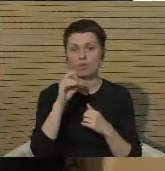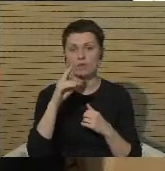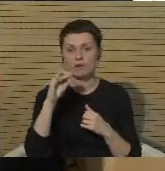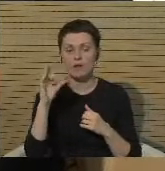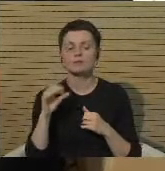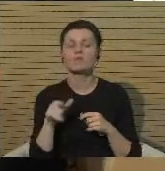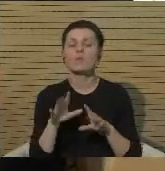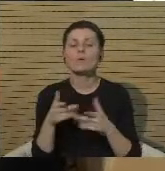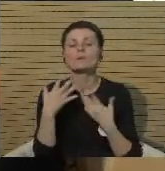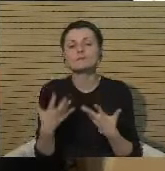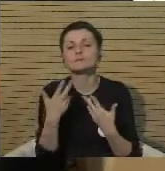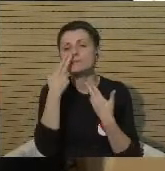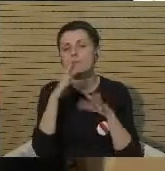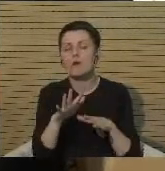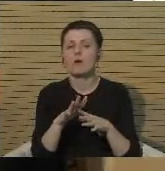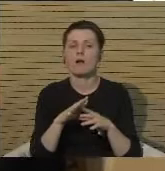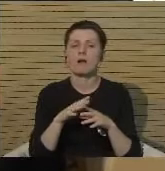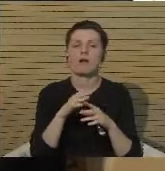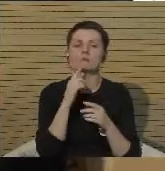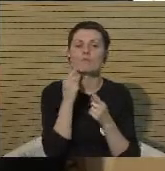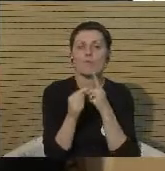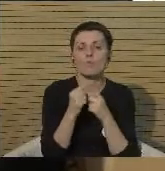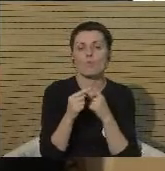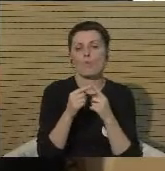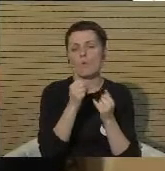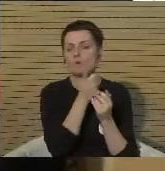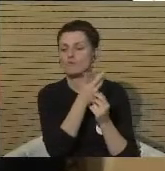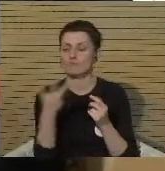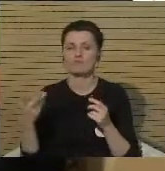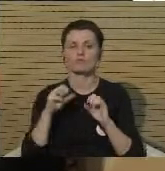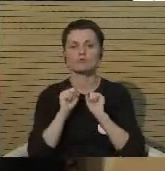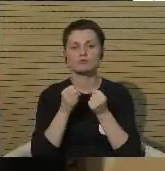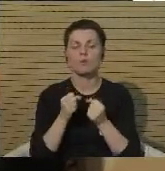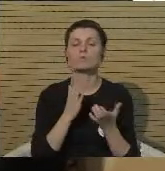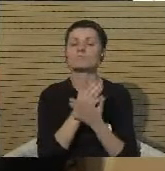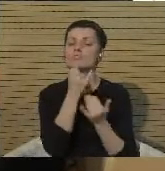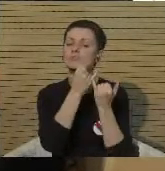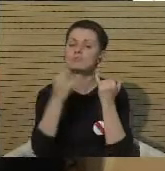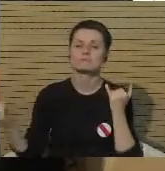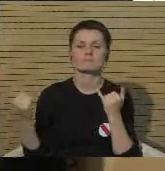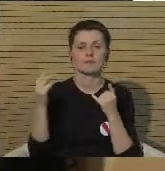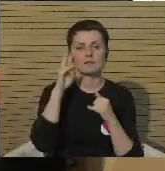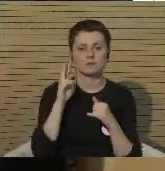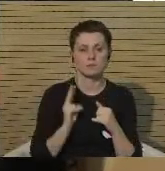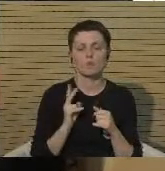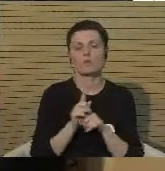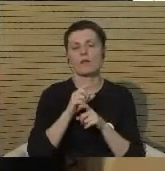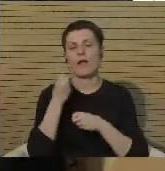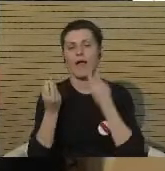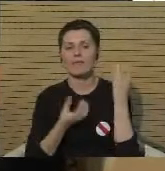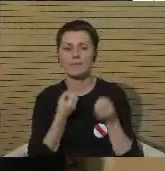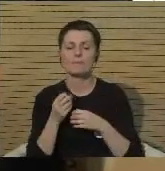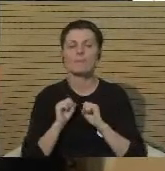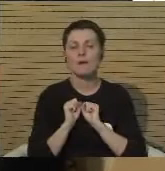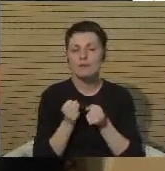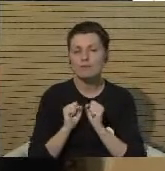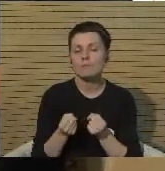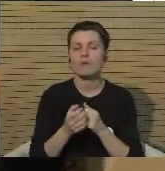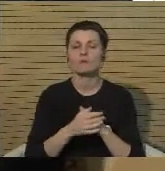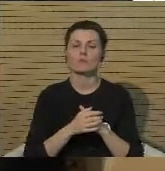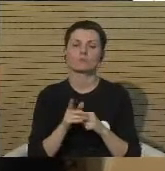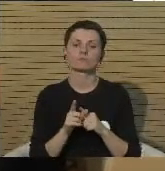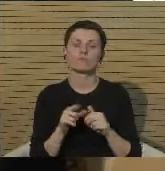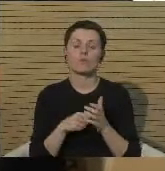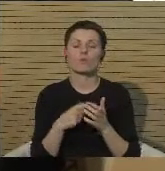meetings, of meetings like this, is to show a panorama of actions taken by a